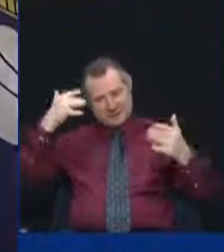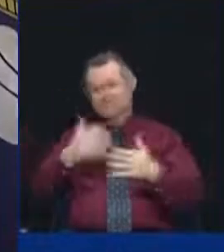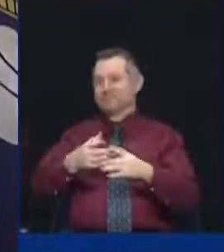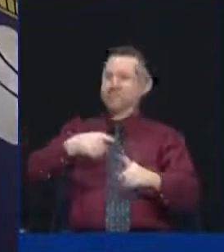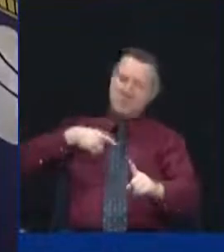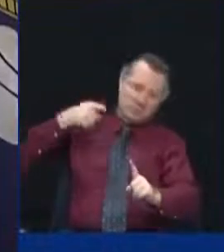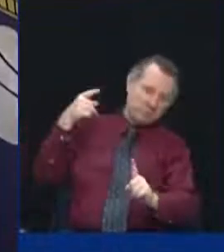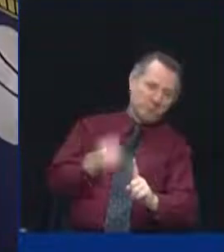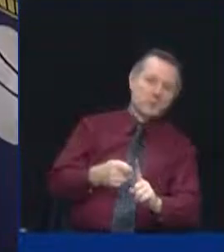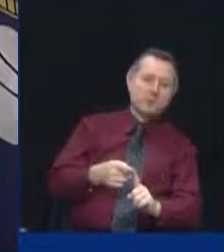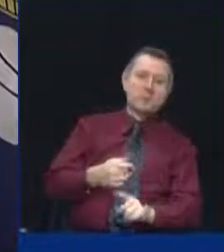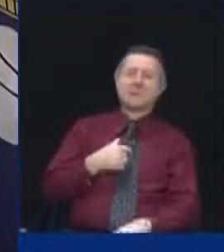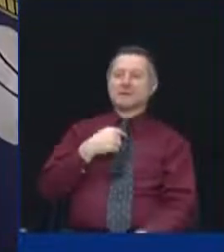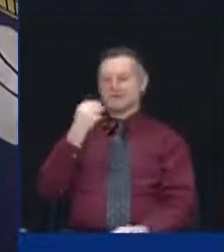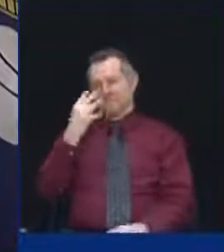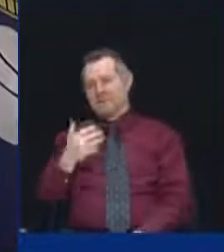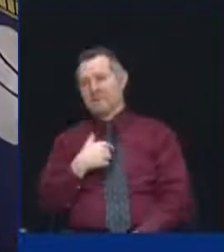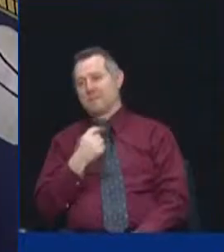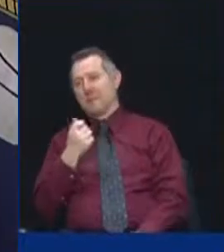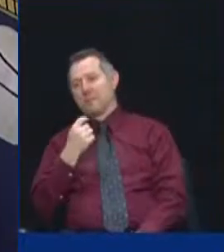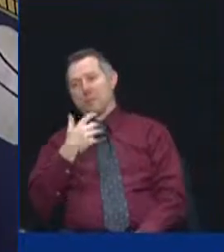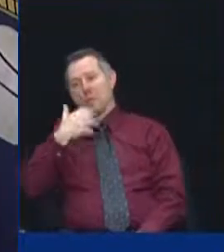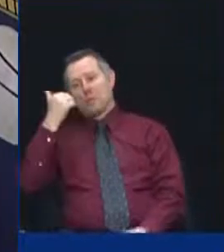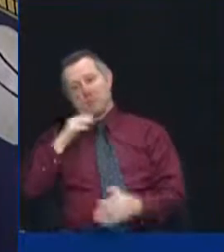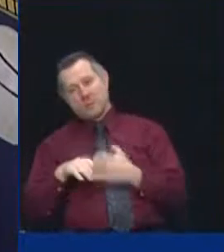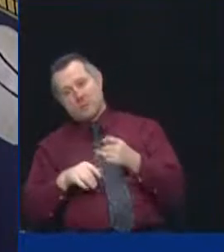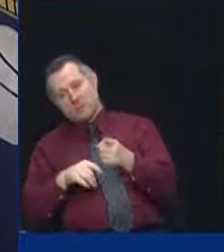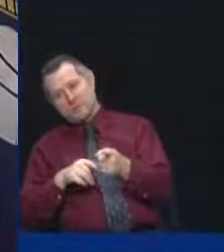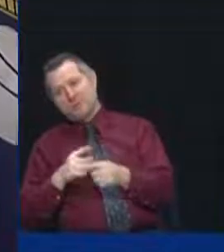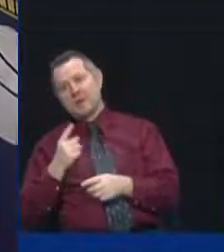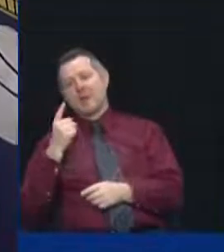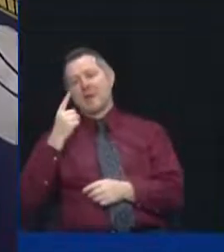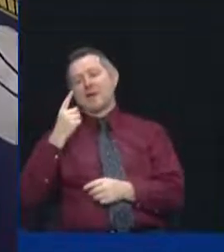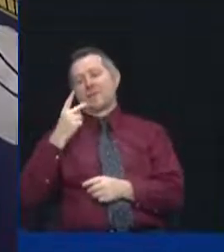I'm a little bit older than you, just a couple of years.